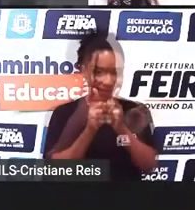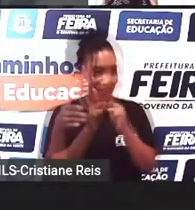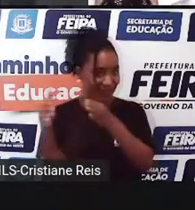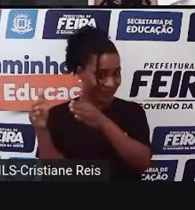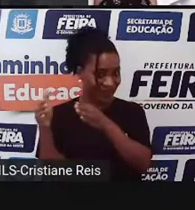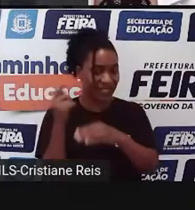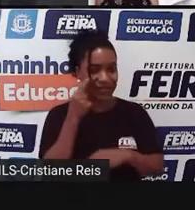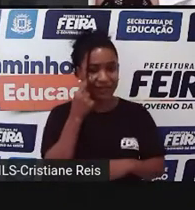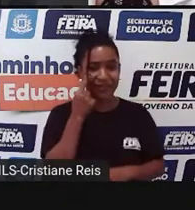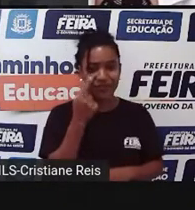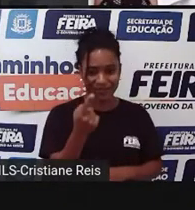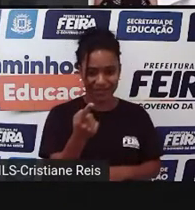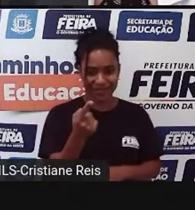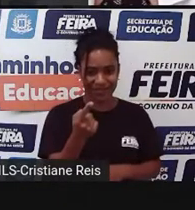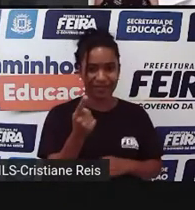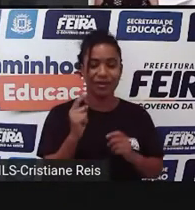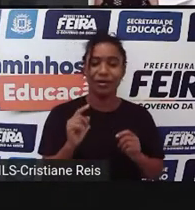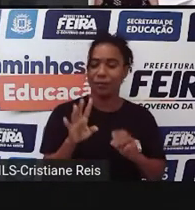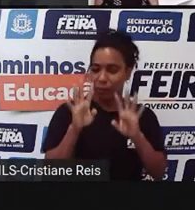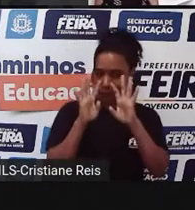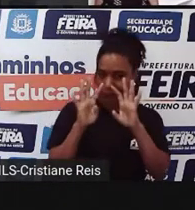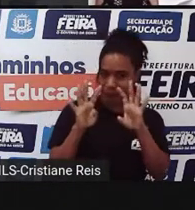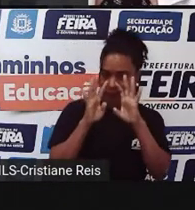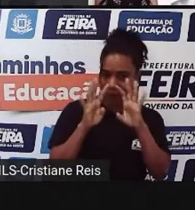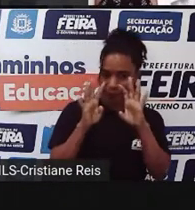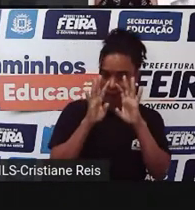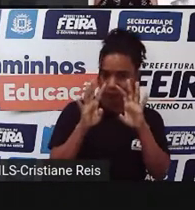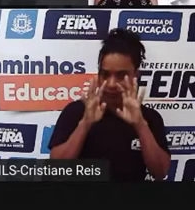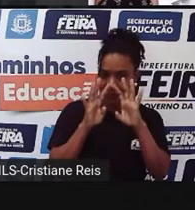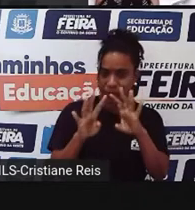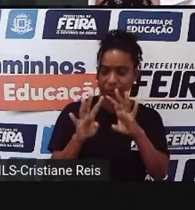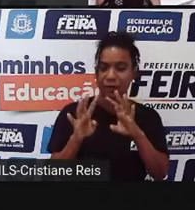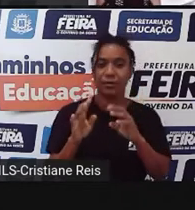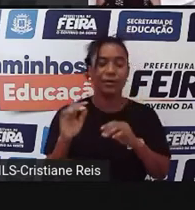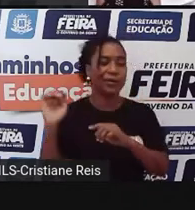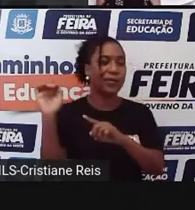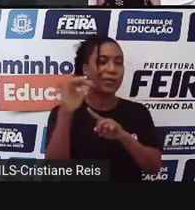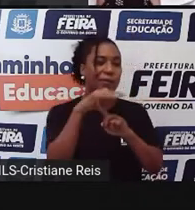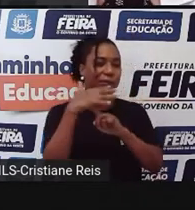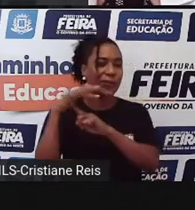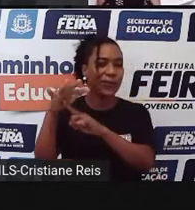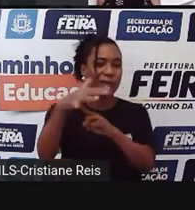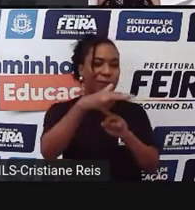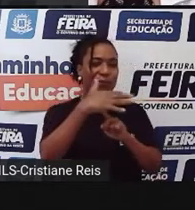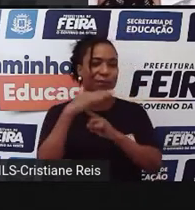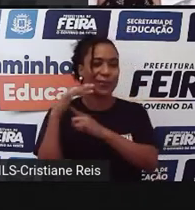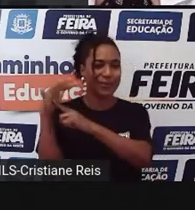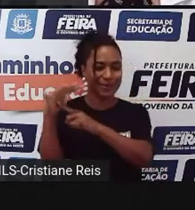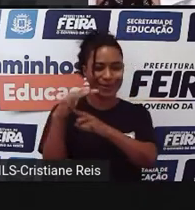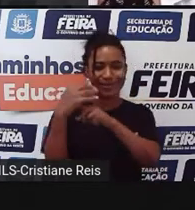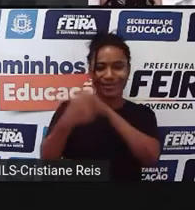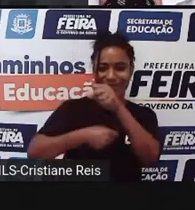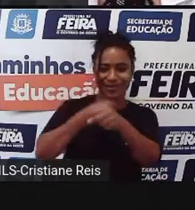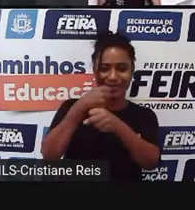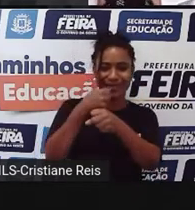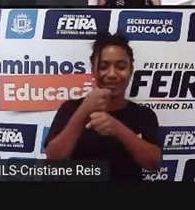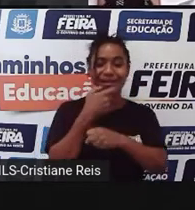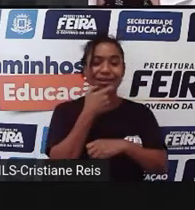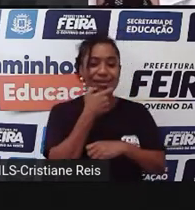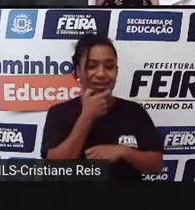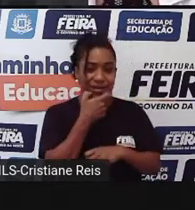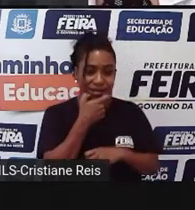E eu gostaria que vocês observassem as estações do ano em inglês como os